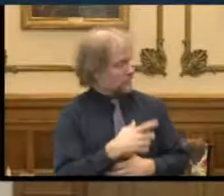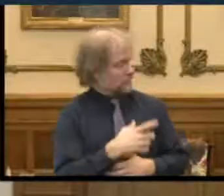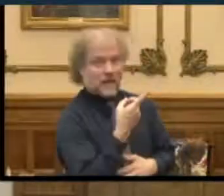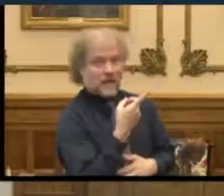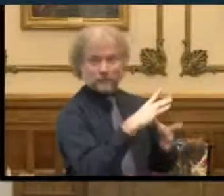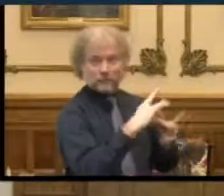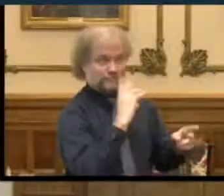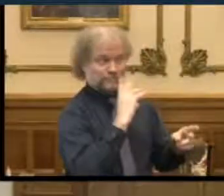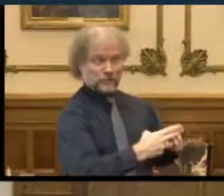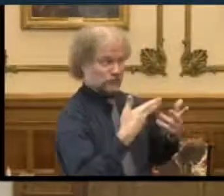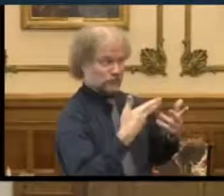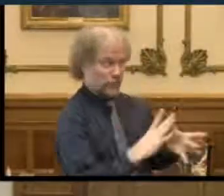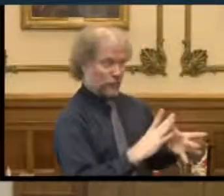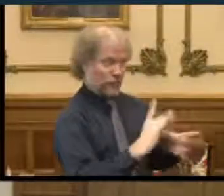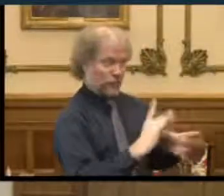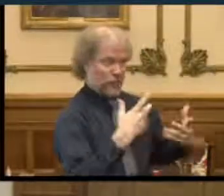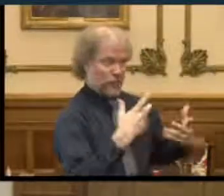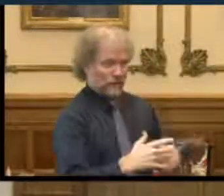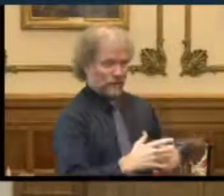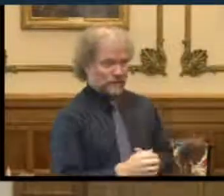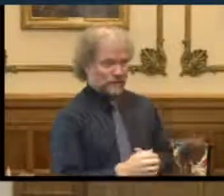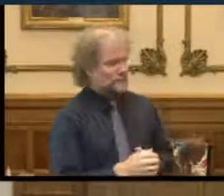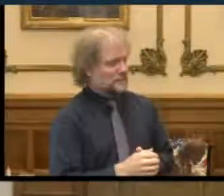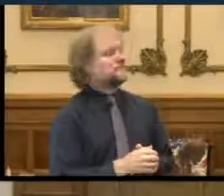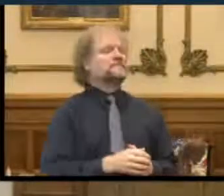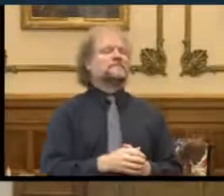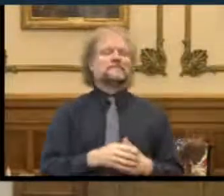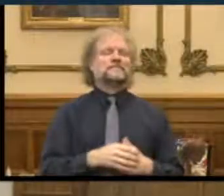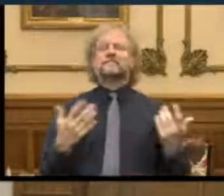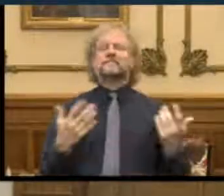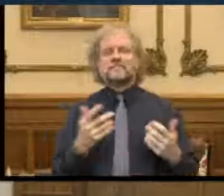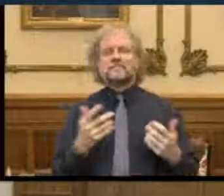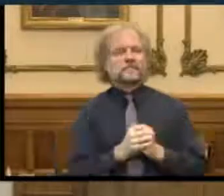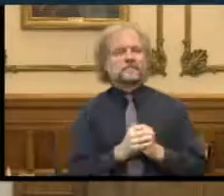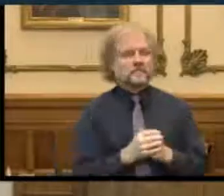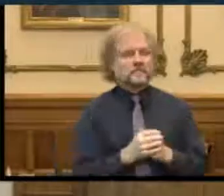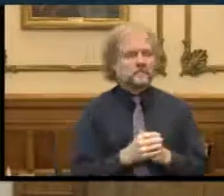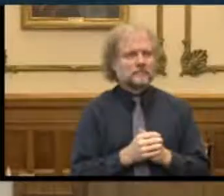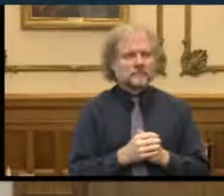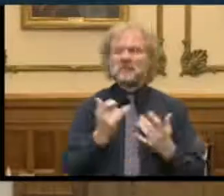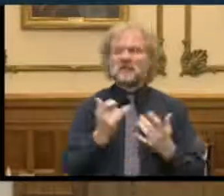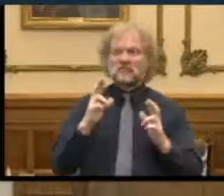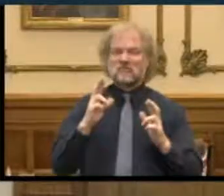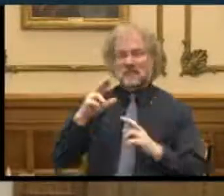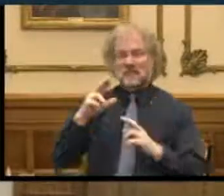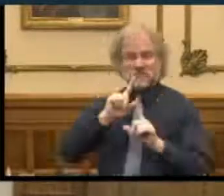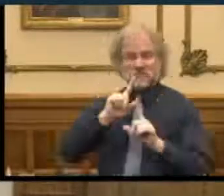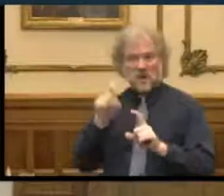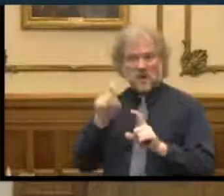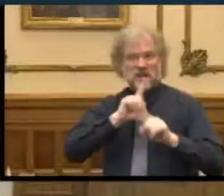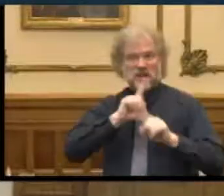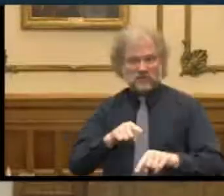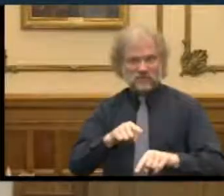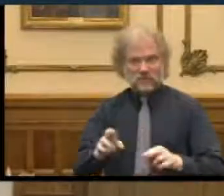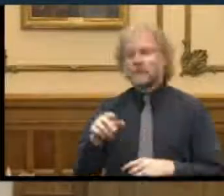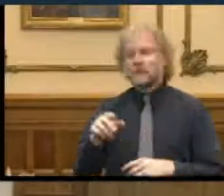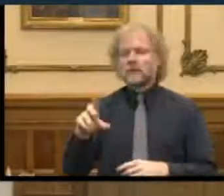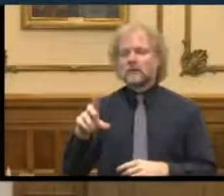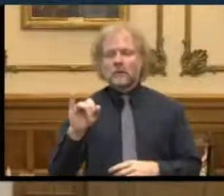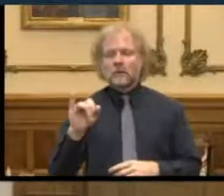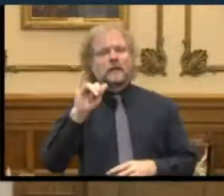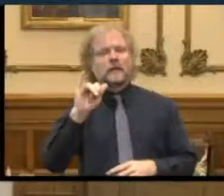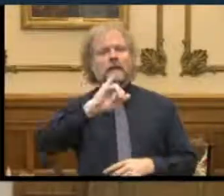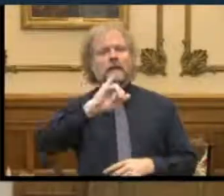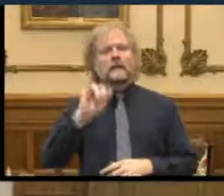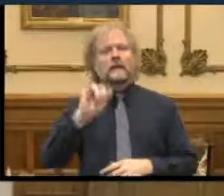spoken. The doctor is right again. Rachel, you want to jump right into the Q&A portion? Lindsay Erdody, the